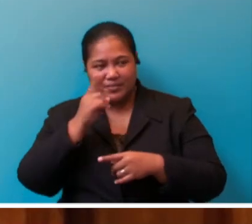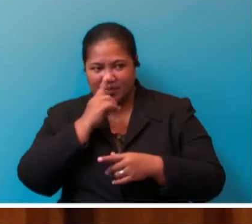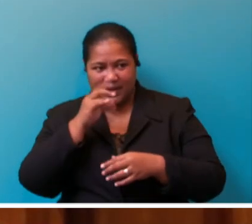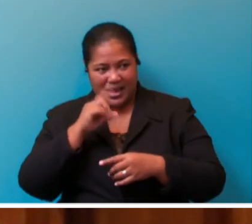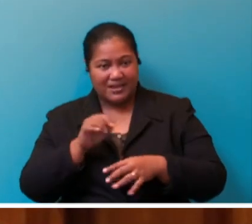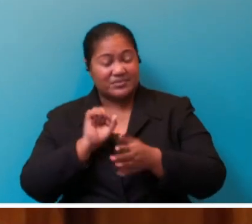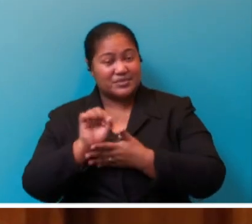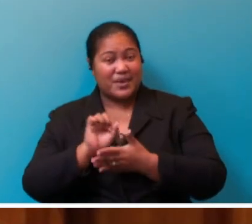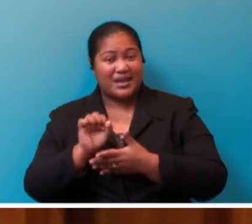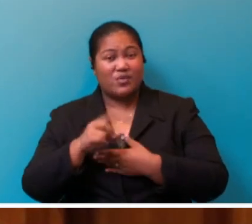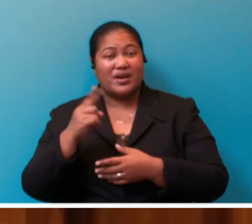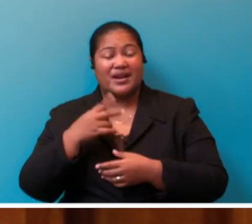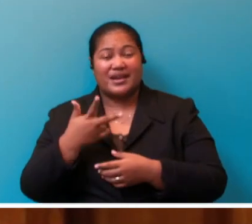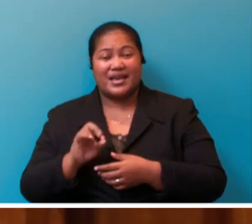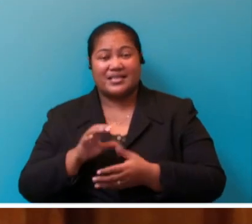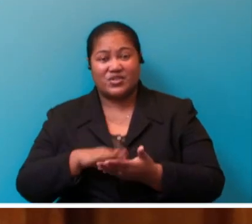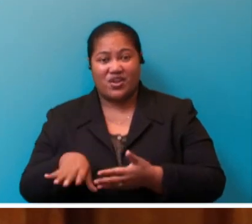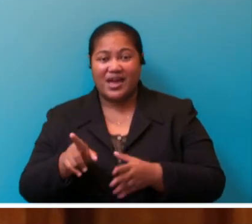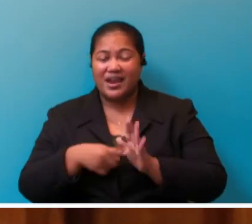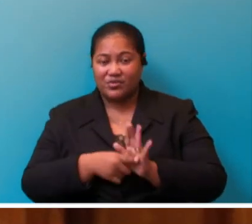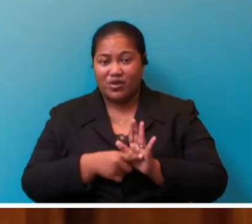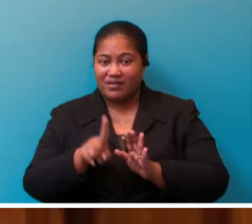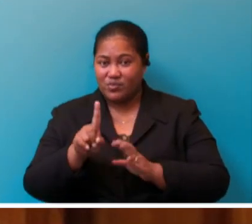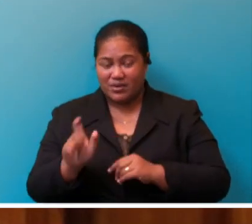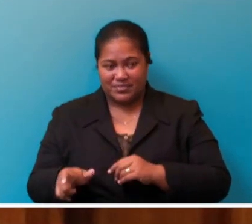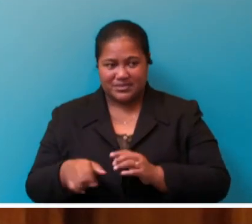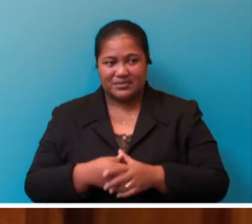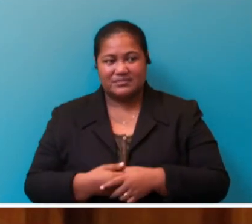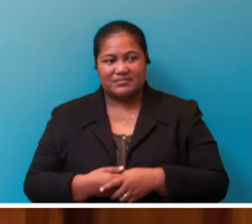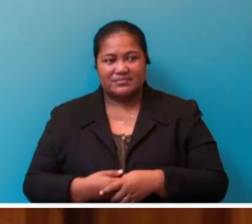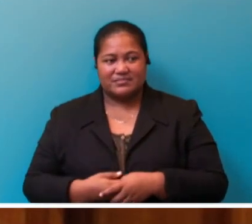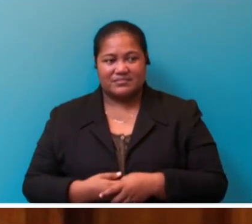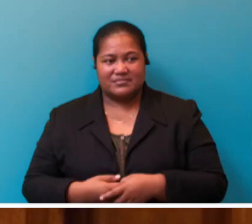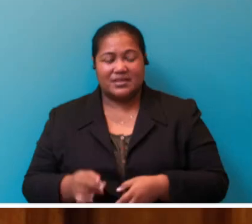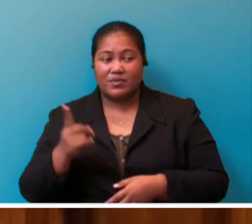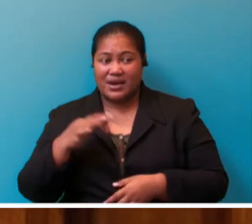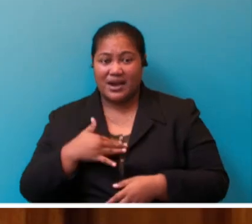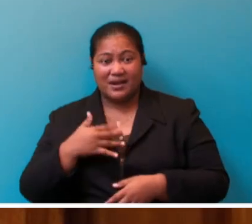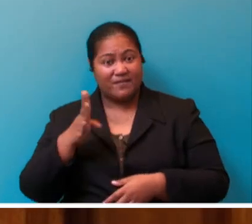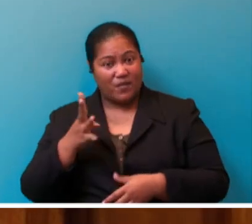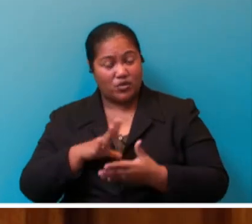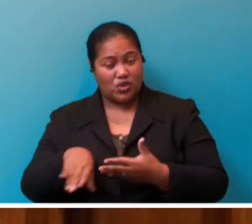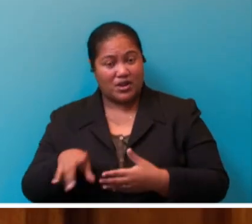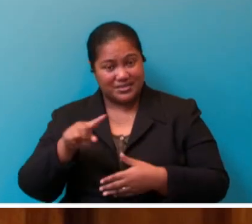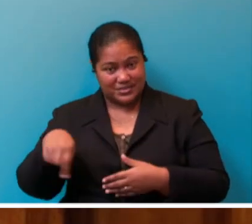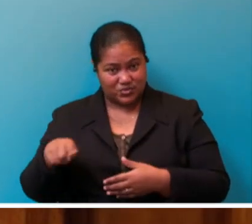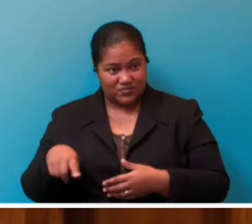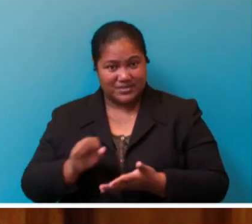in Lautoka per person, followed by $104 in Suva,